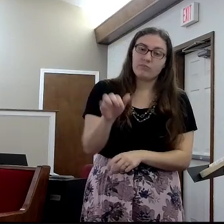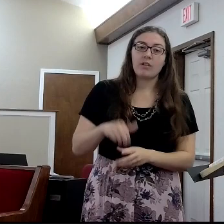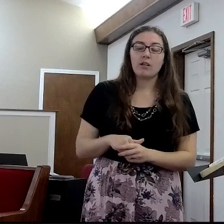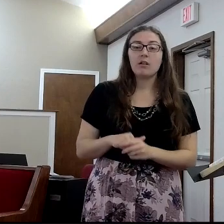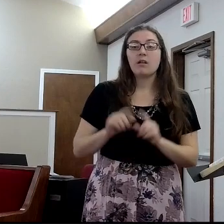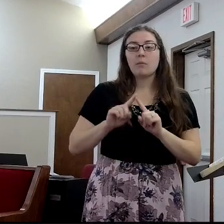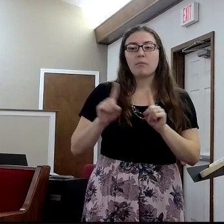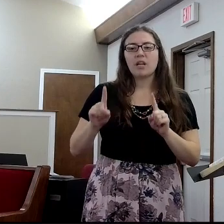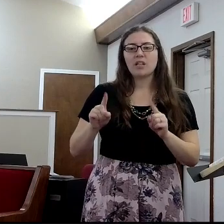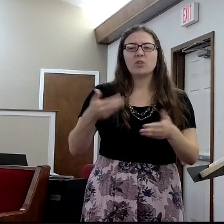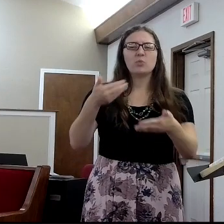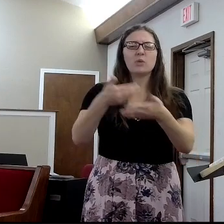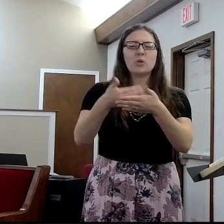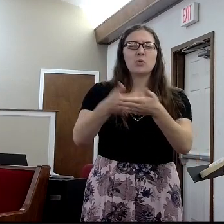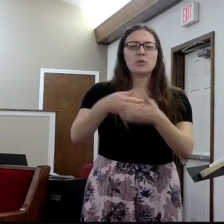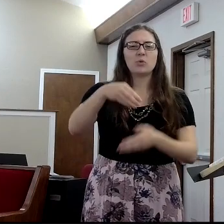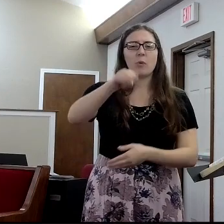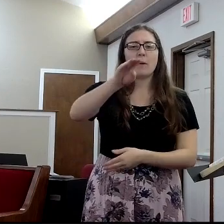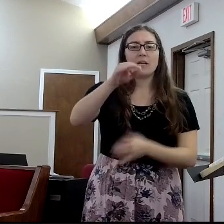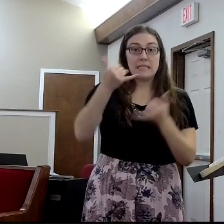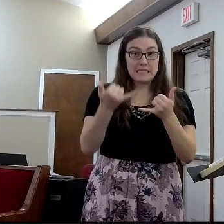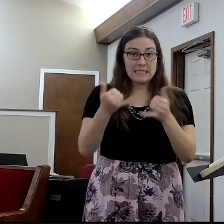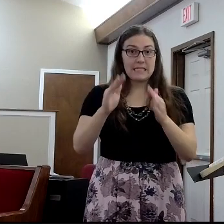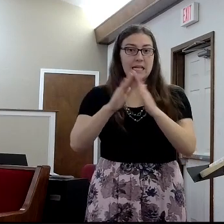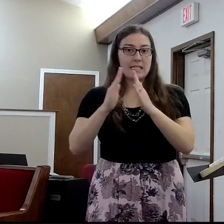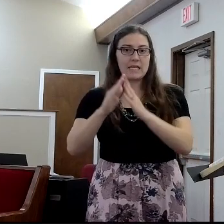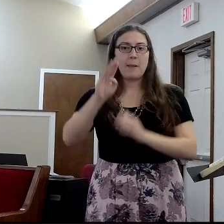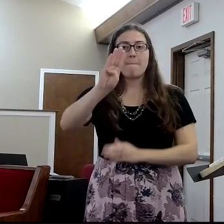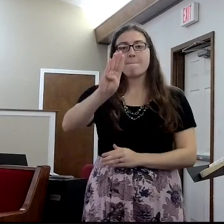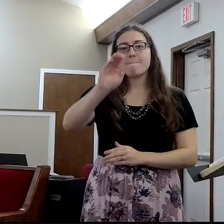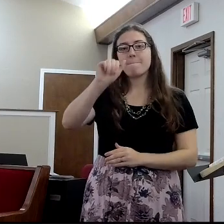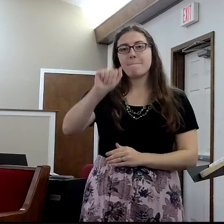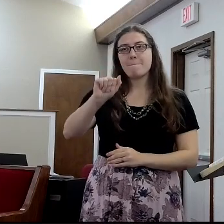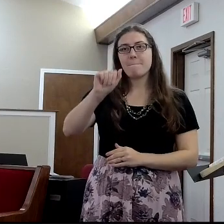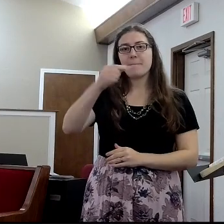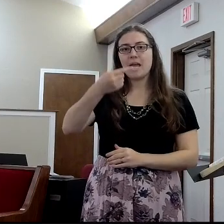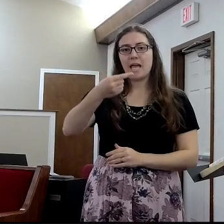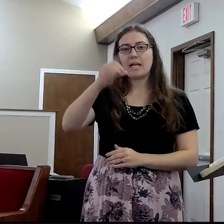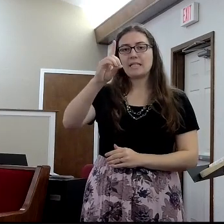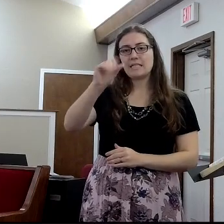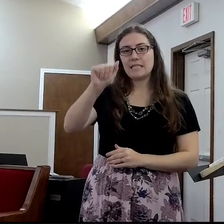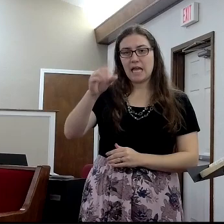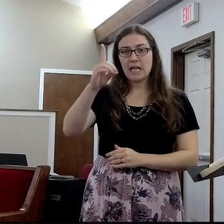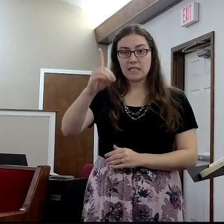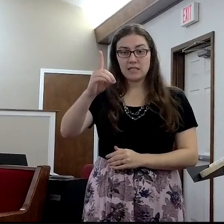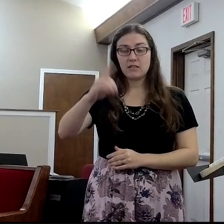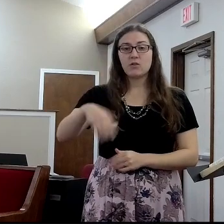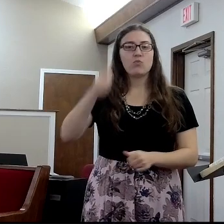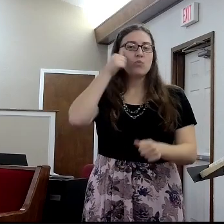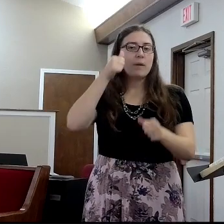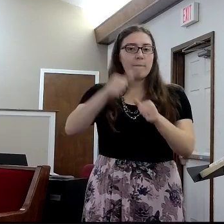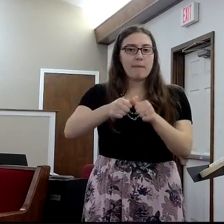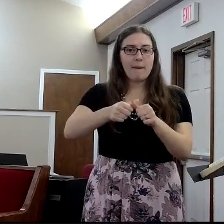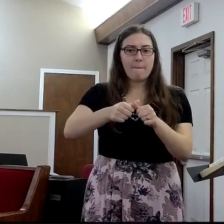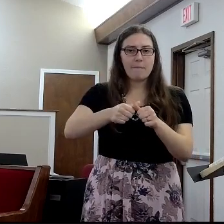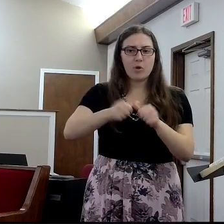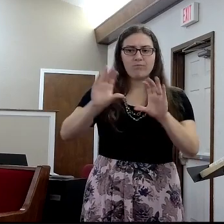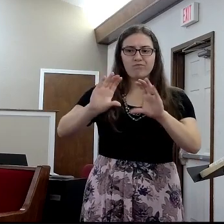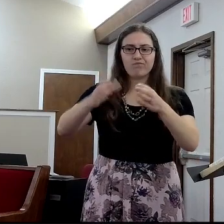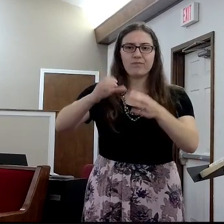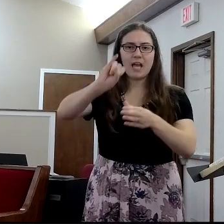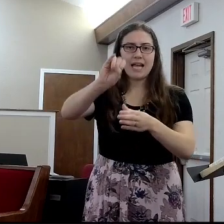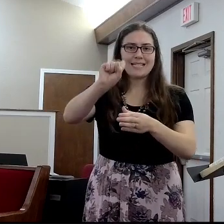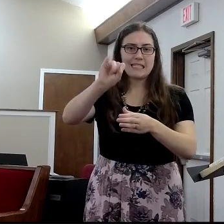on today. But Nineveh is around 220 miles northwest of Baghdad, and we talked about how ISIS was there only a